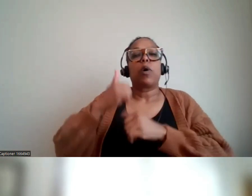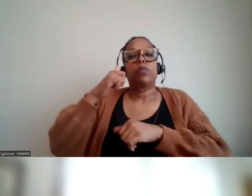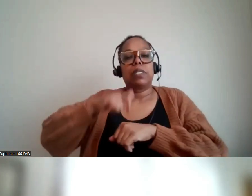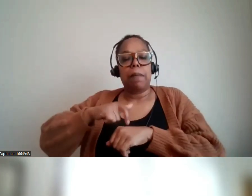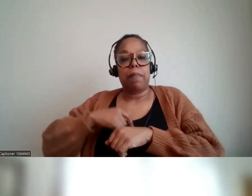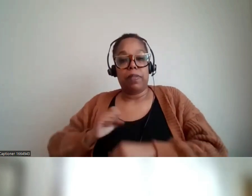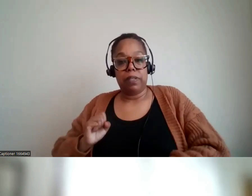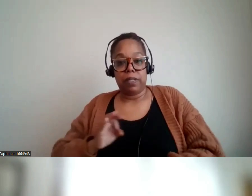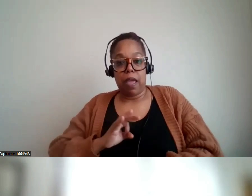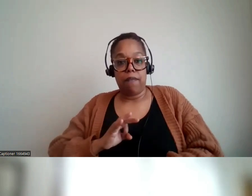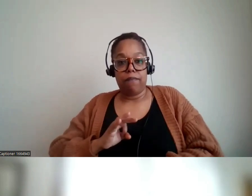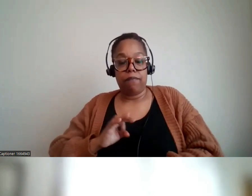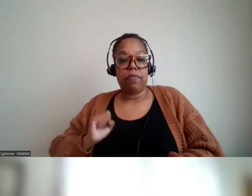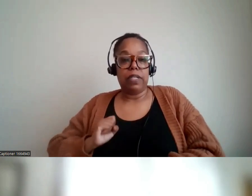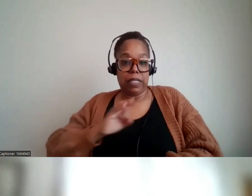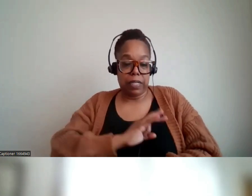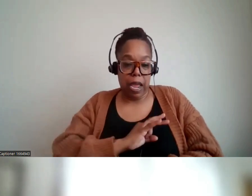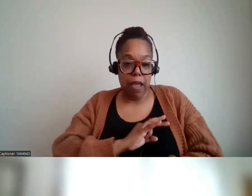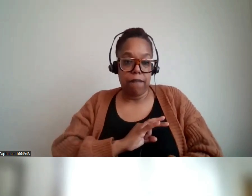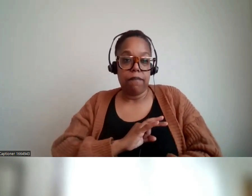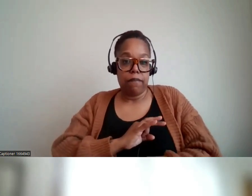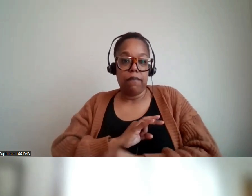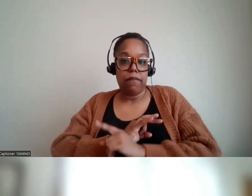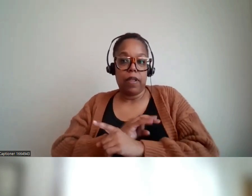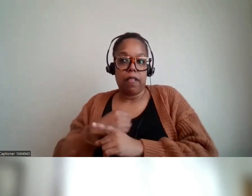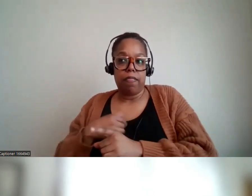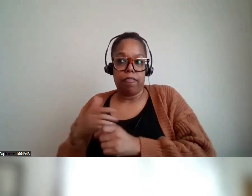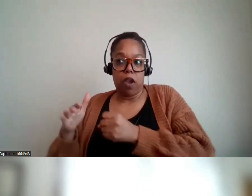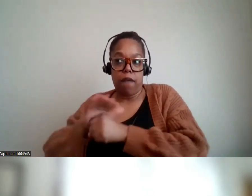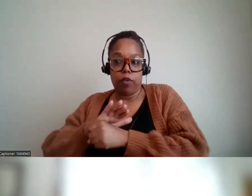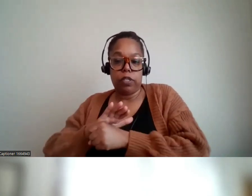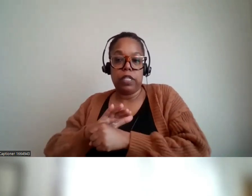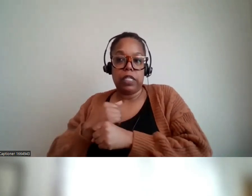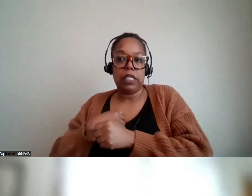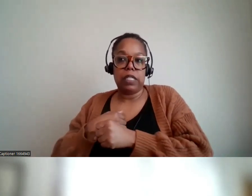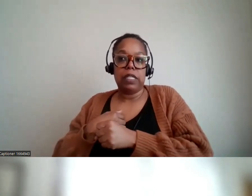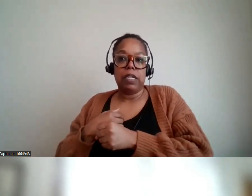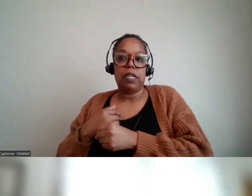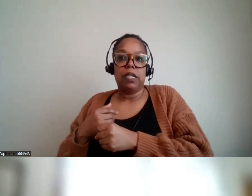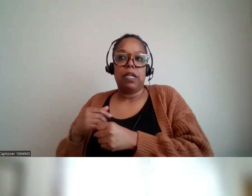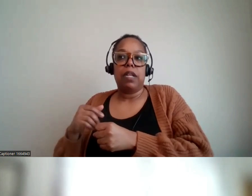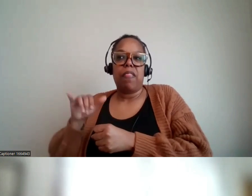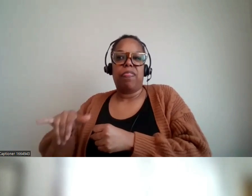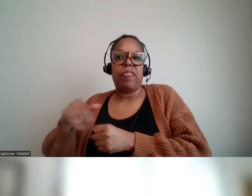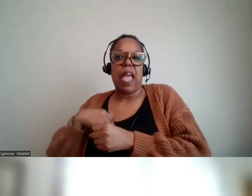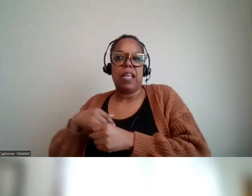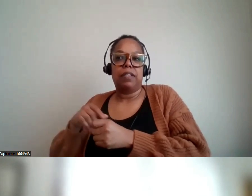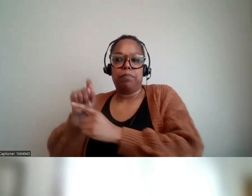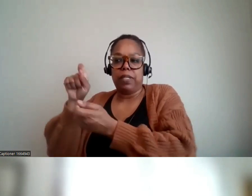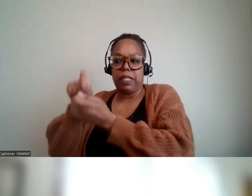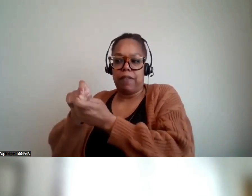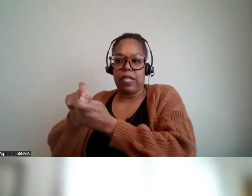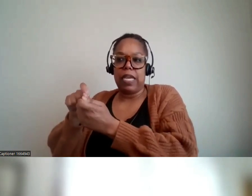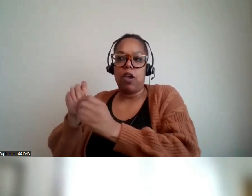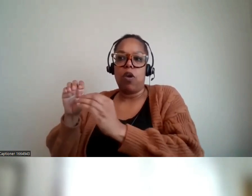that agencies have cover the need that they have. Now, there are times when it dips lower and